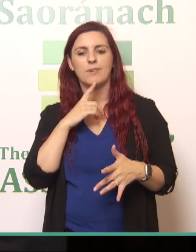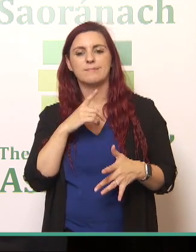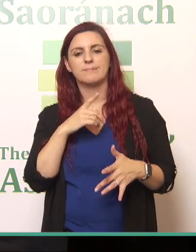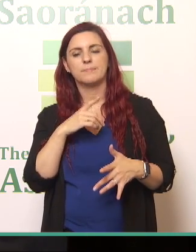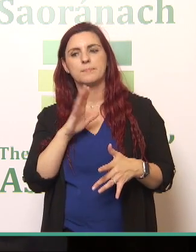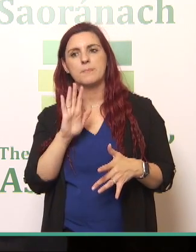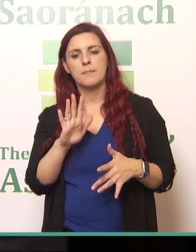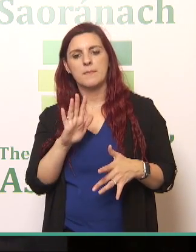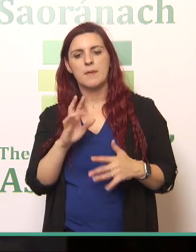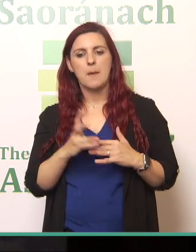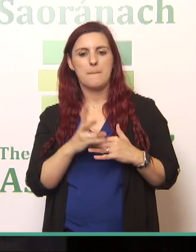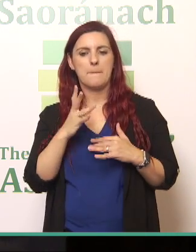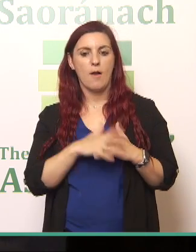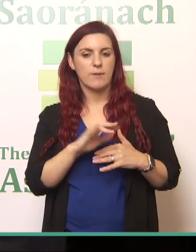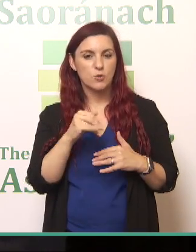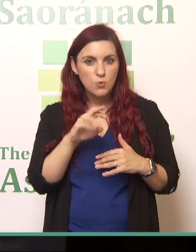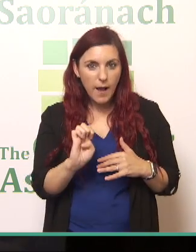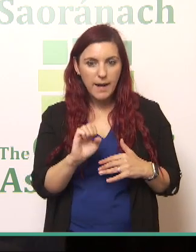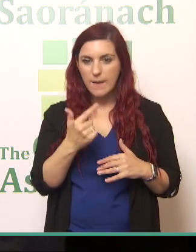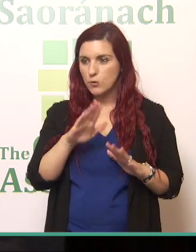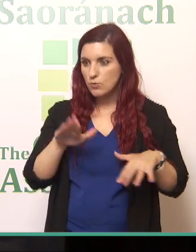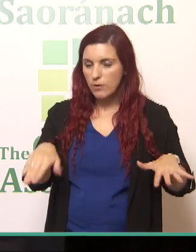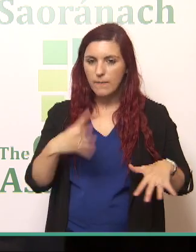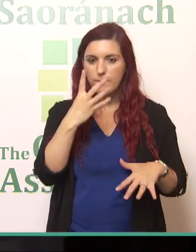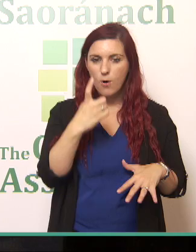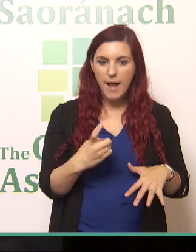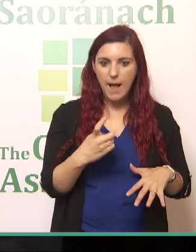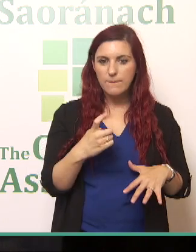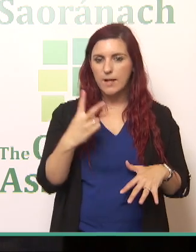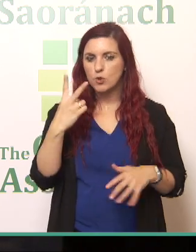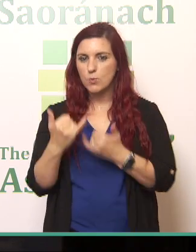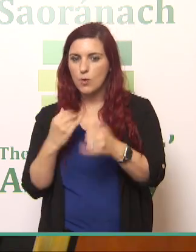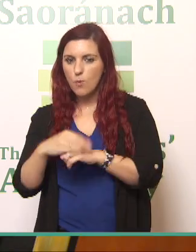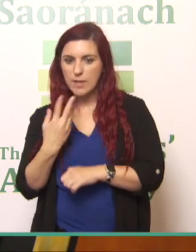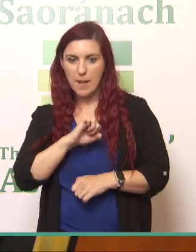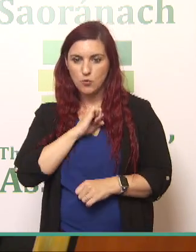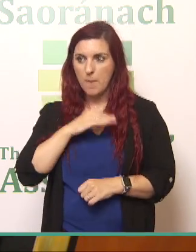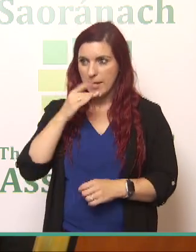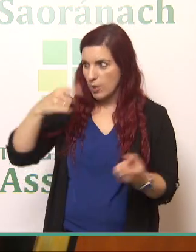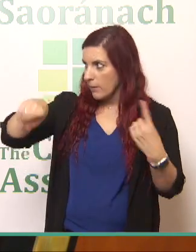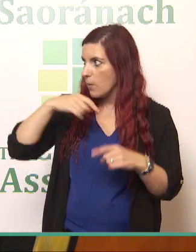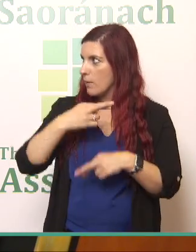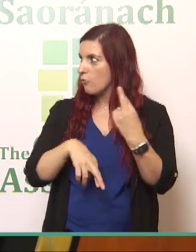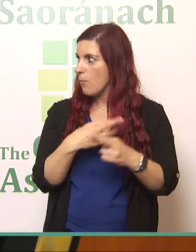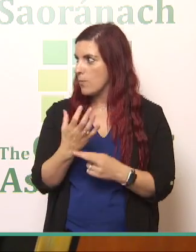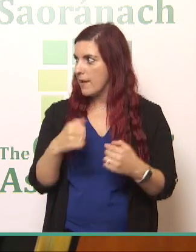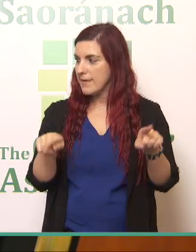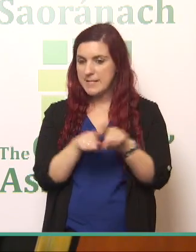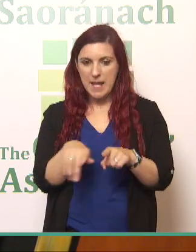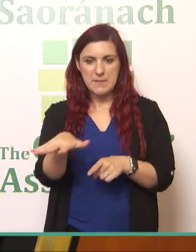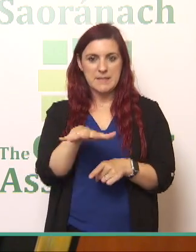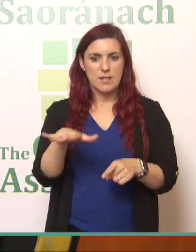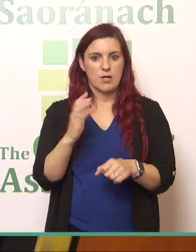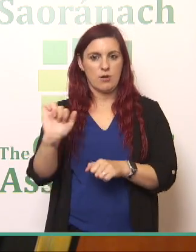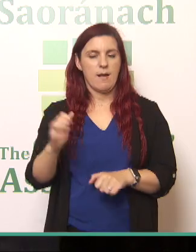They're married to Joanne. We have two kids, 4.5-year-old and a 2-year-old. And I'm sure there's people in the room that are at the same stage in